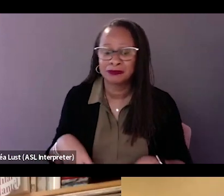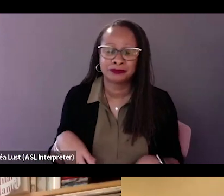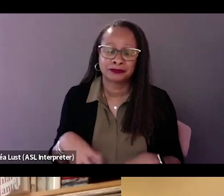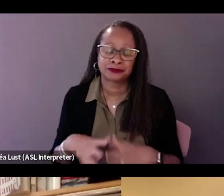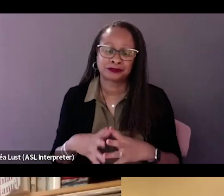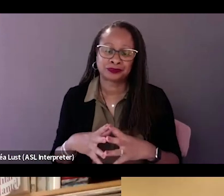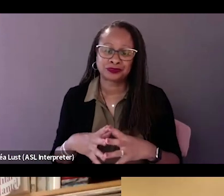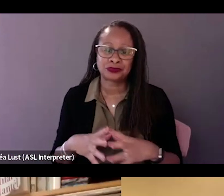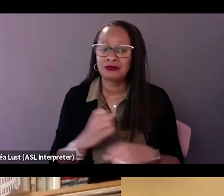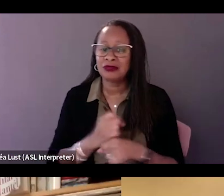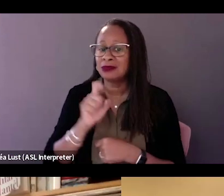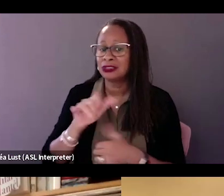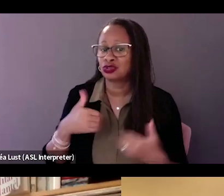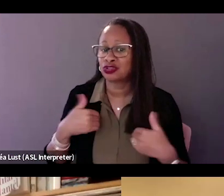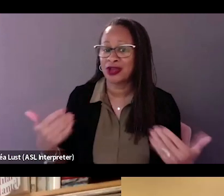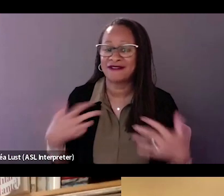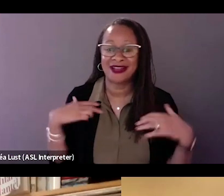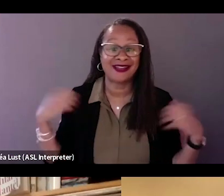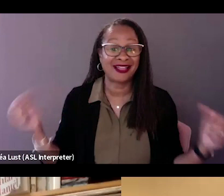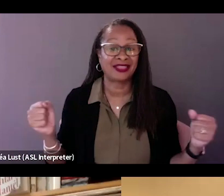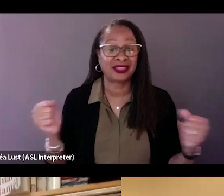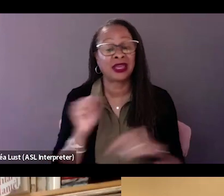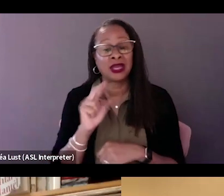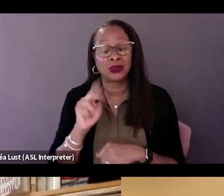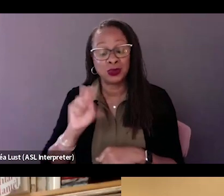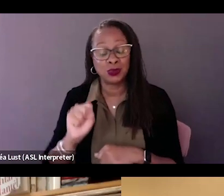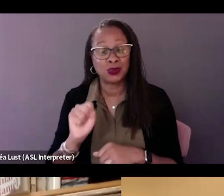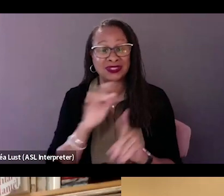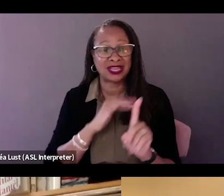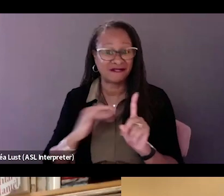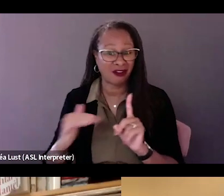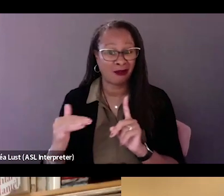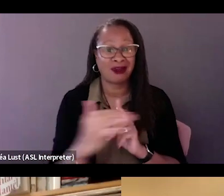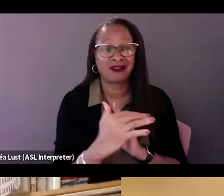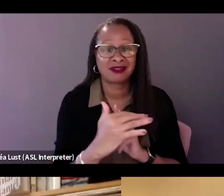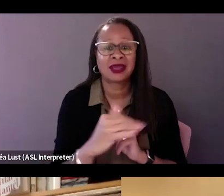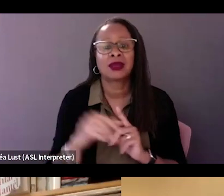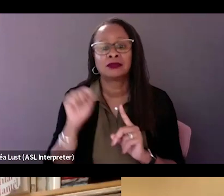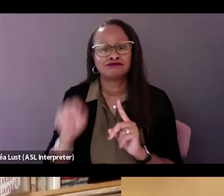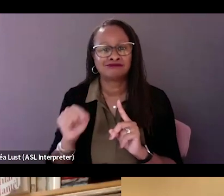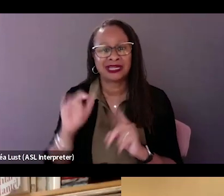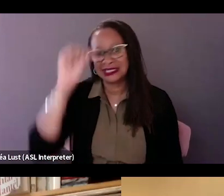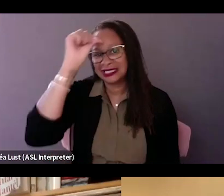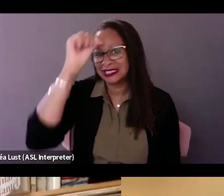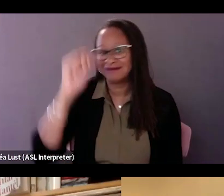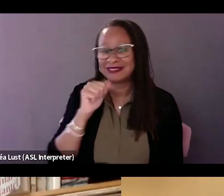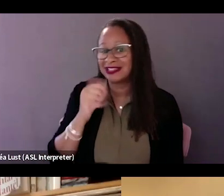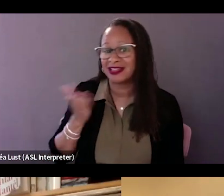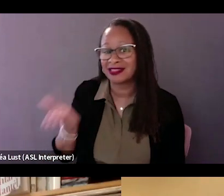to ensure that there is a healthy news ecosphere in India is currently lacking.